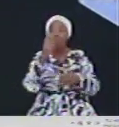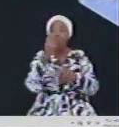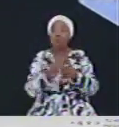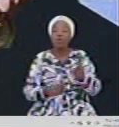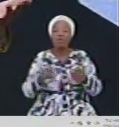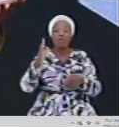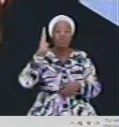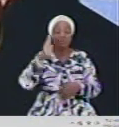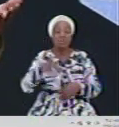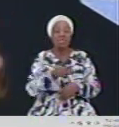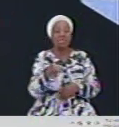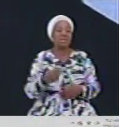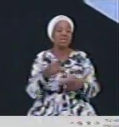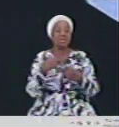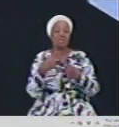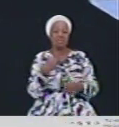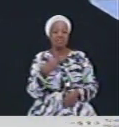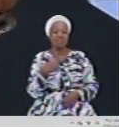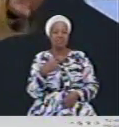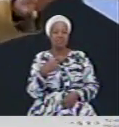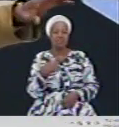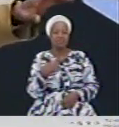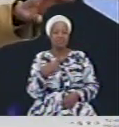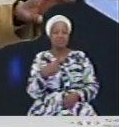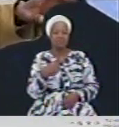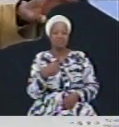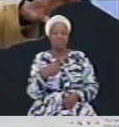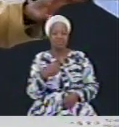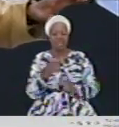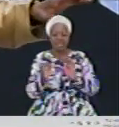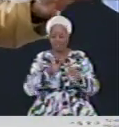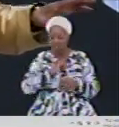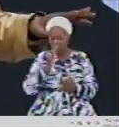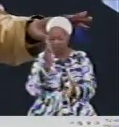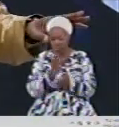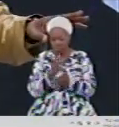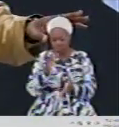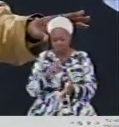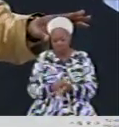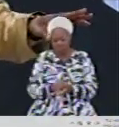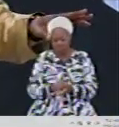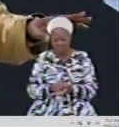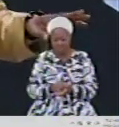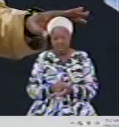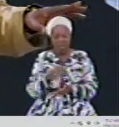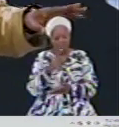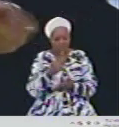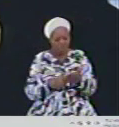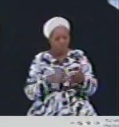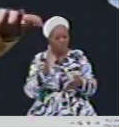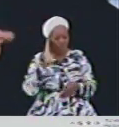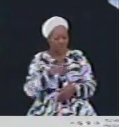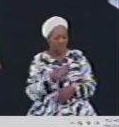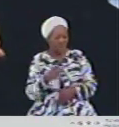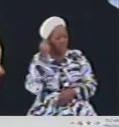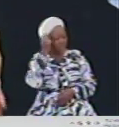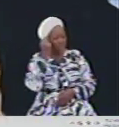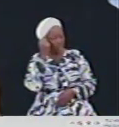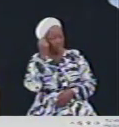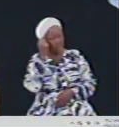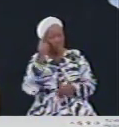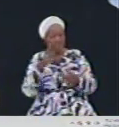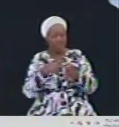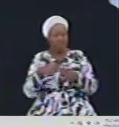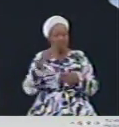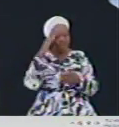they say? If I stop that, what will they think? Then they will know I was